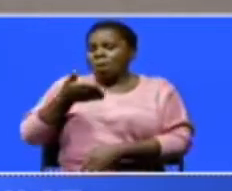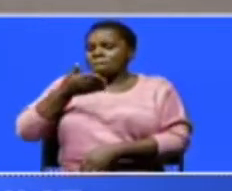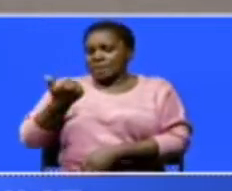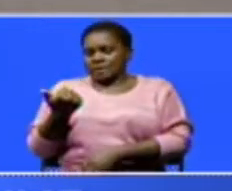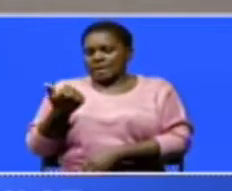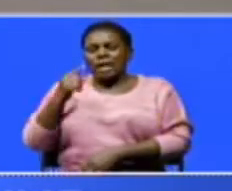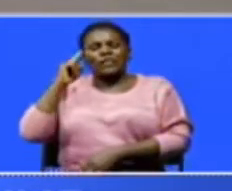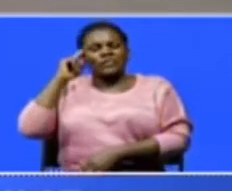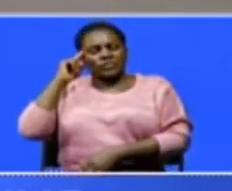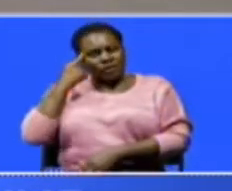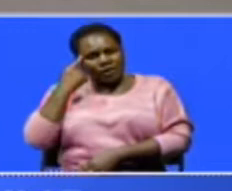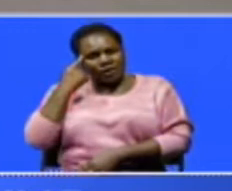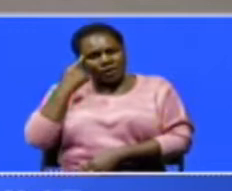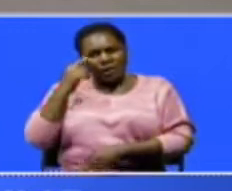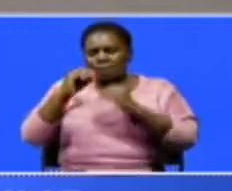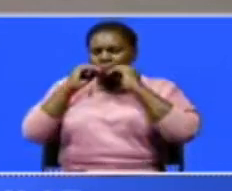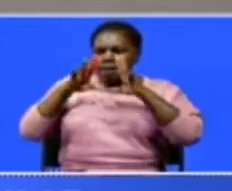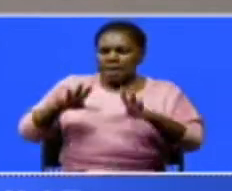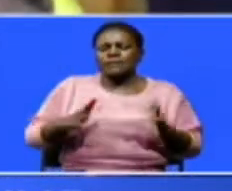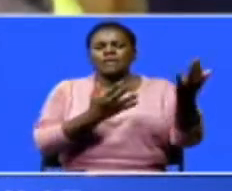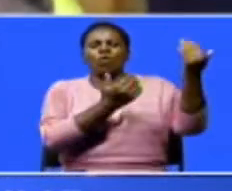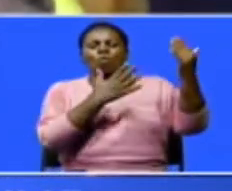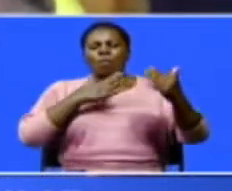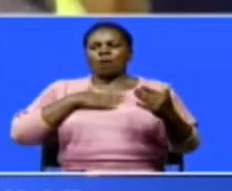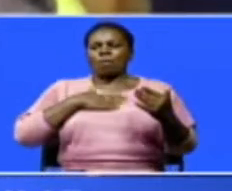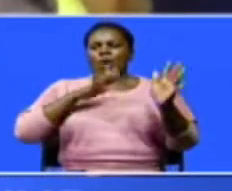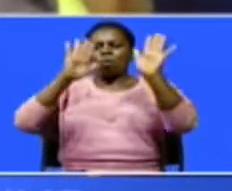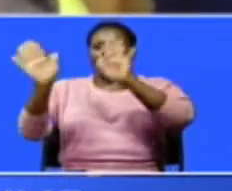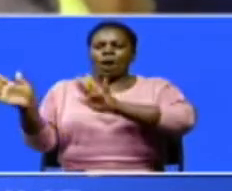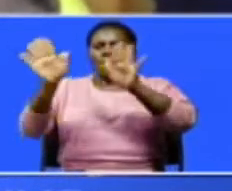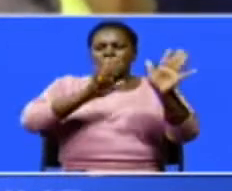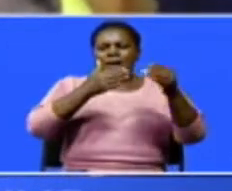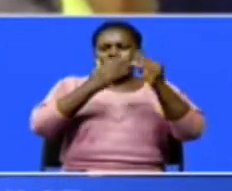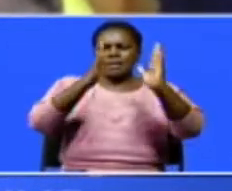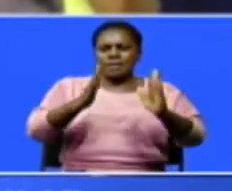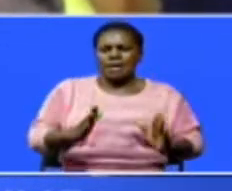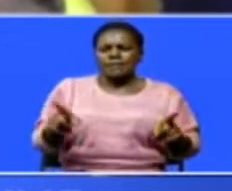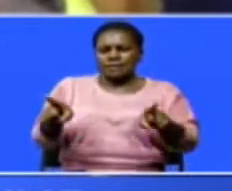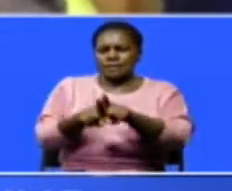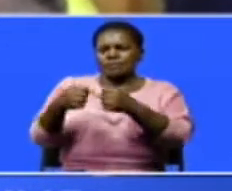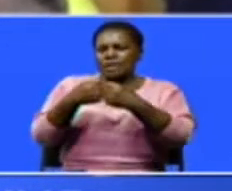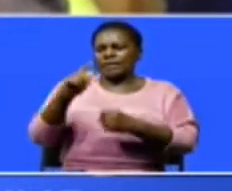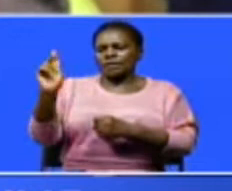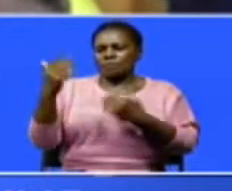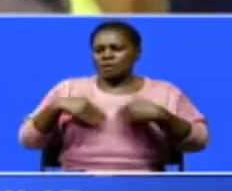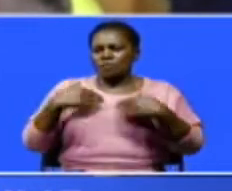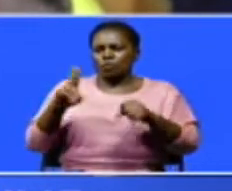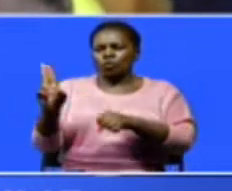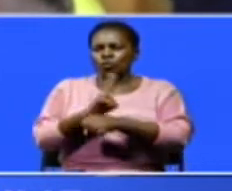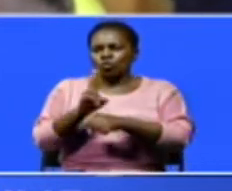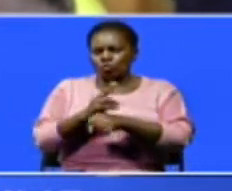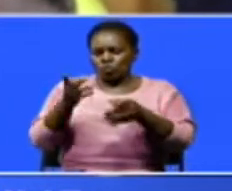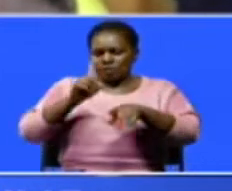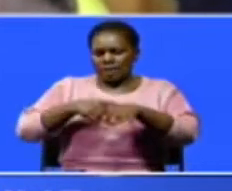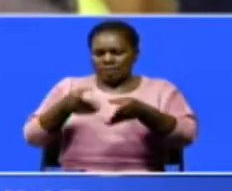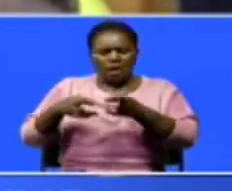to consider our blessed hope. Wiper leader Kalonzo Musyoka challenging Kenyans to use the Easter season